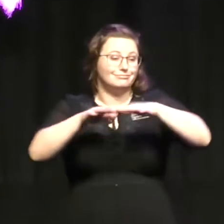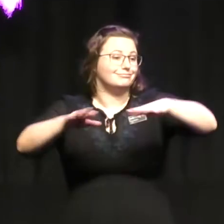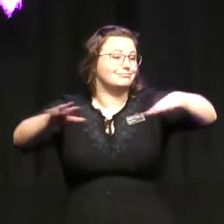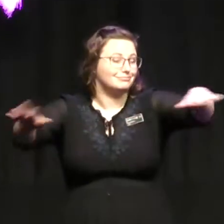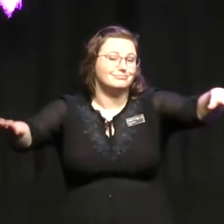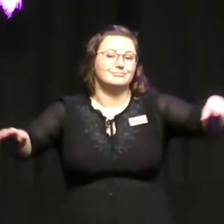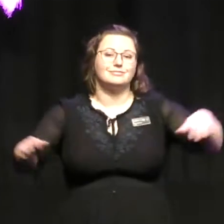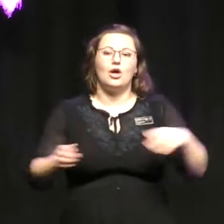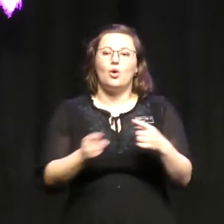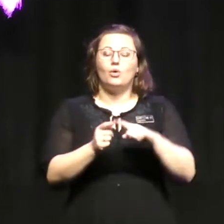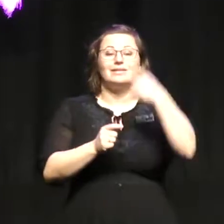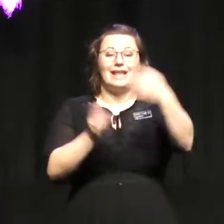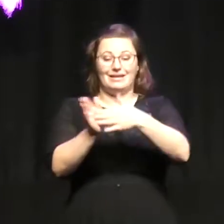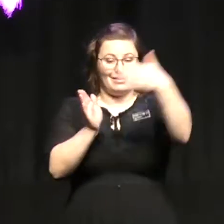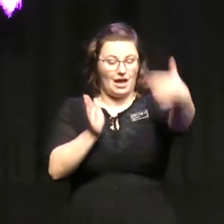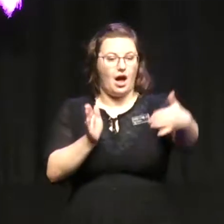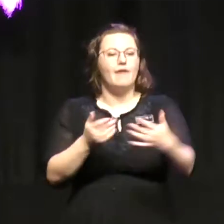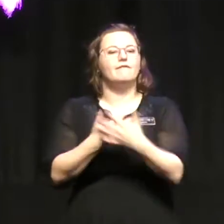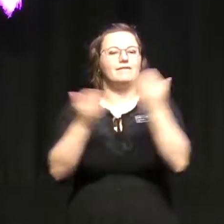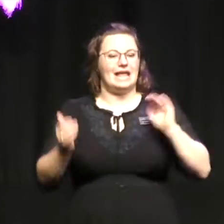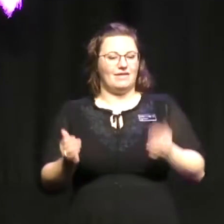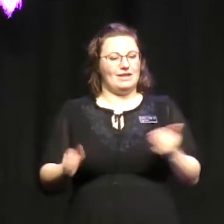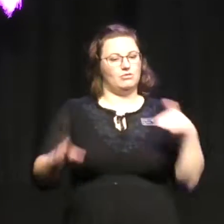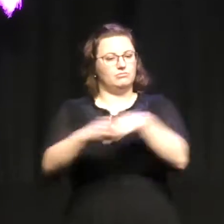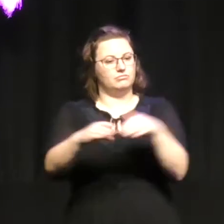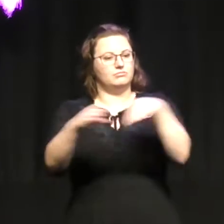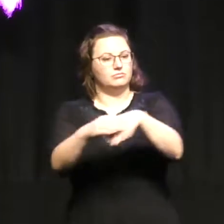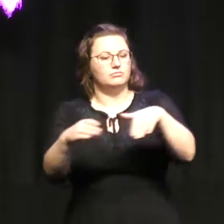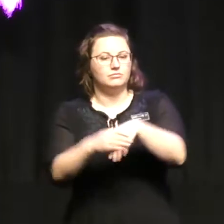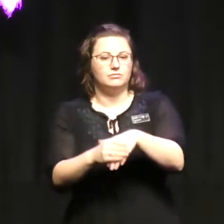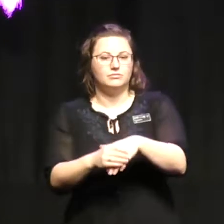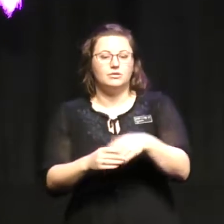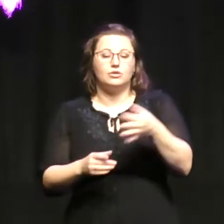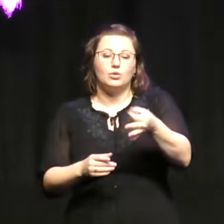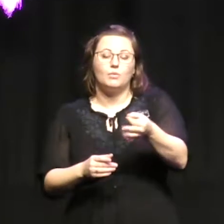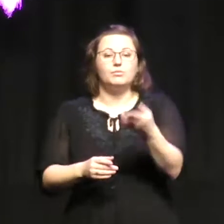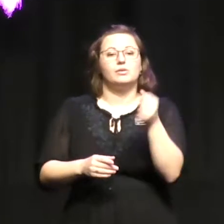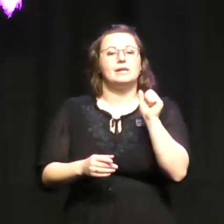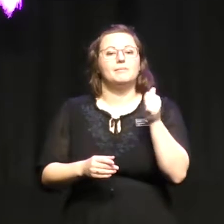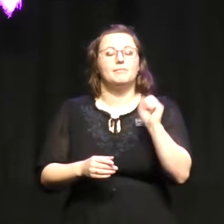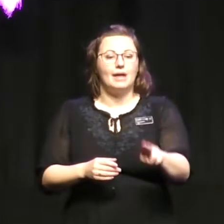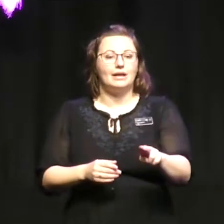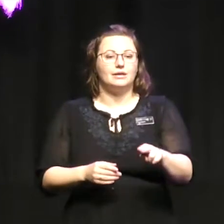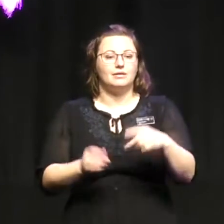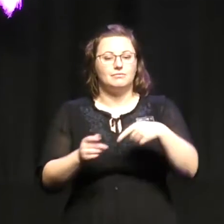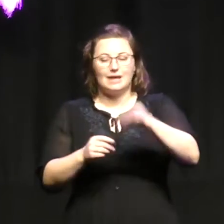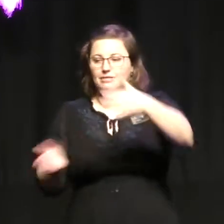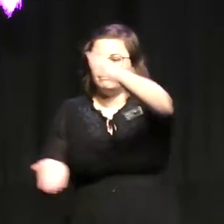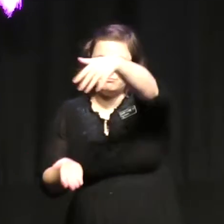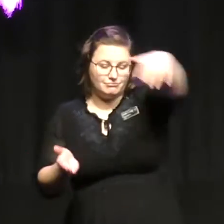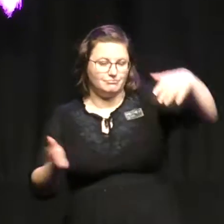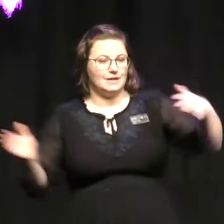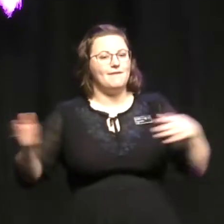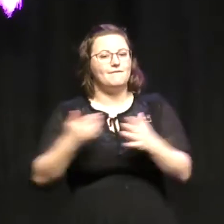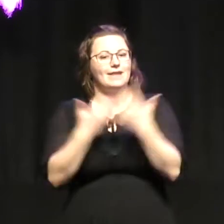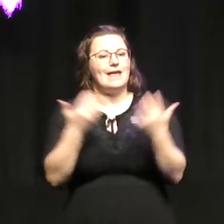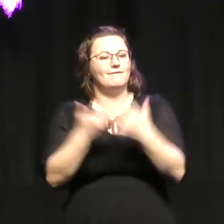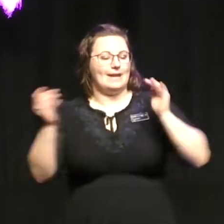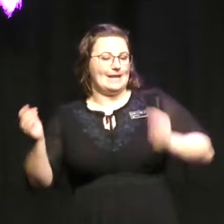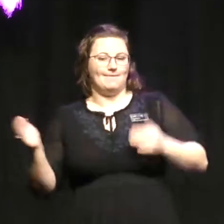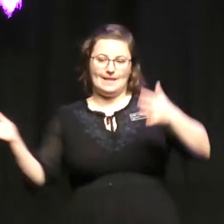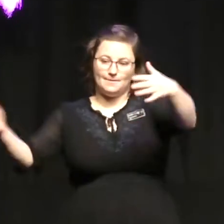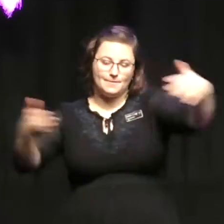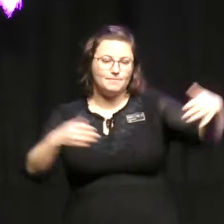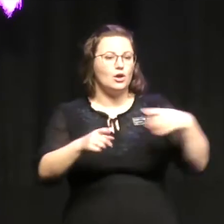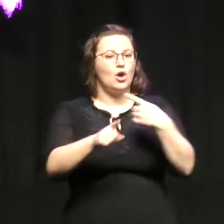next time round, more women joined. Puriban started organizing more and more women with embroidery and